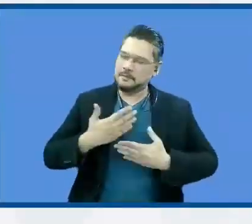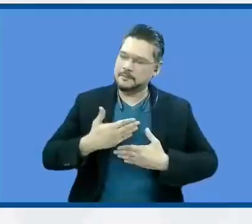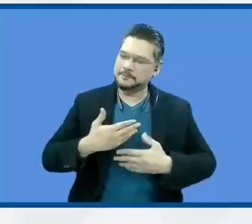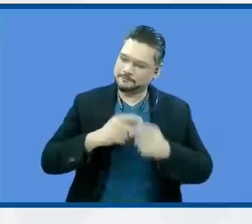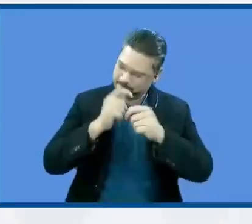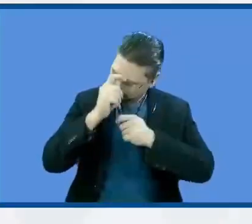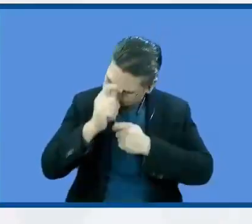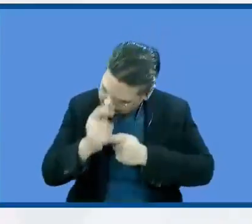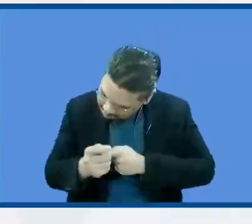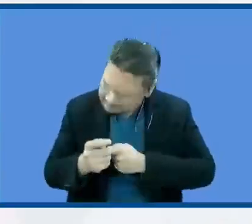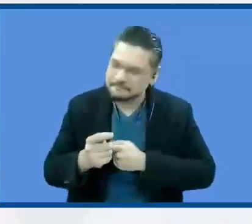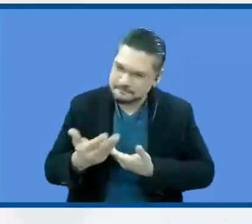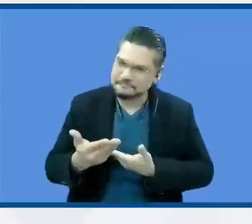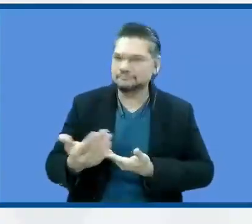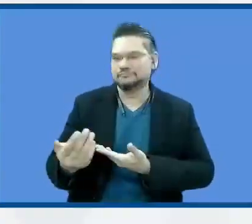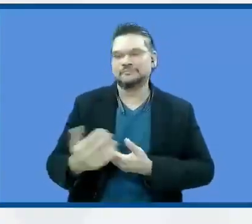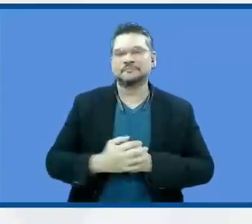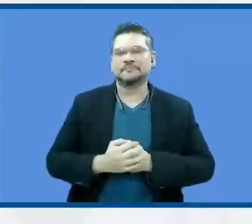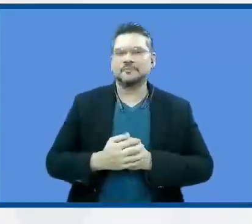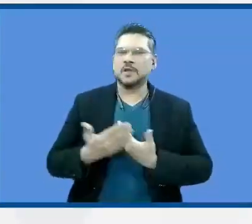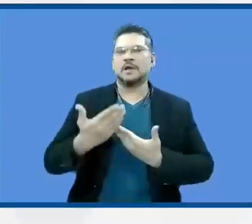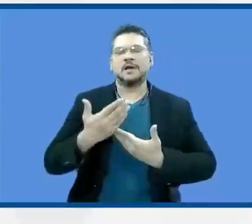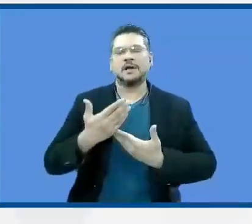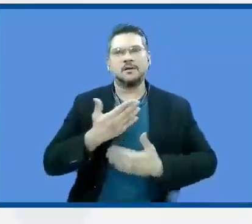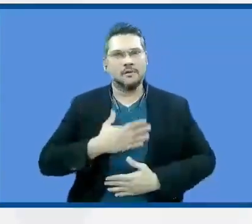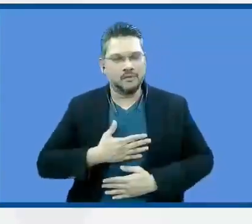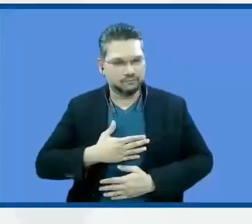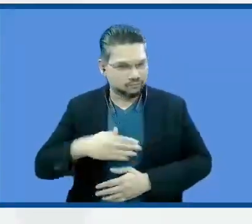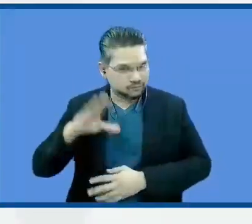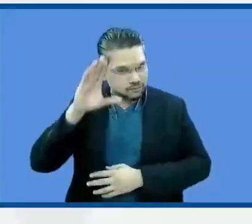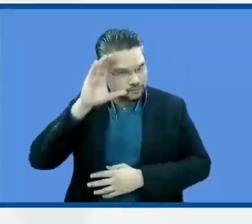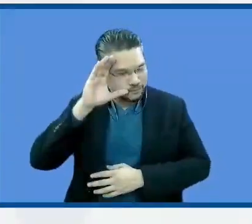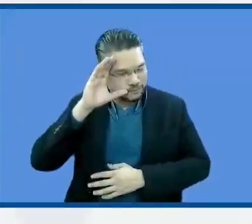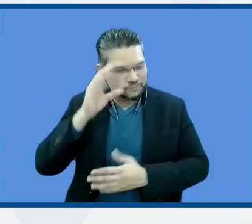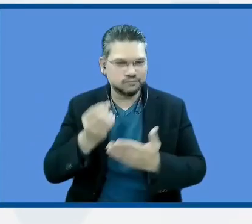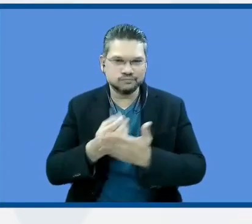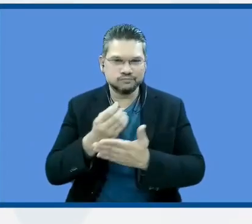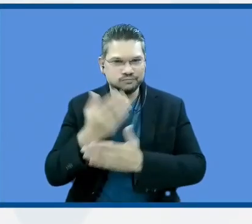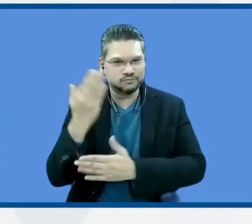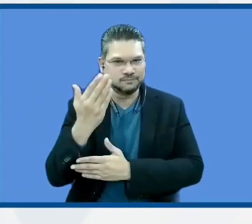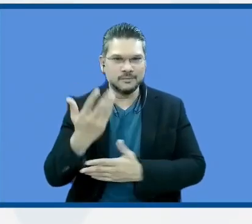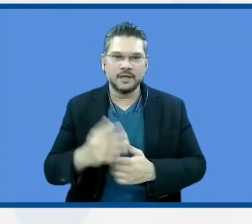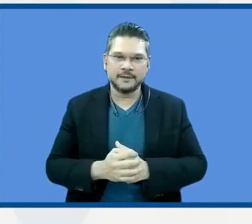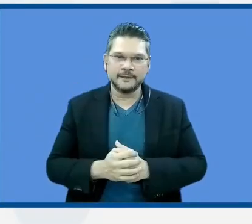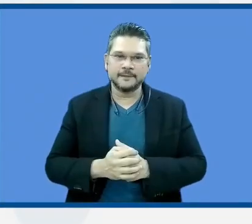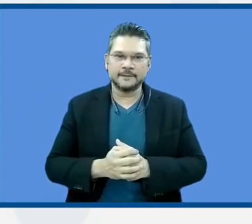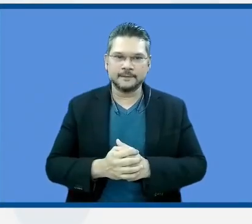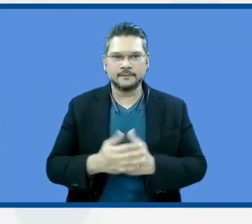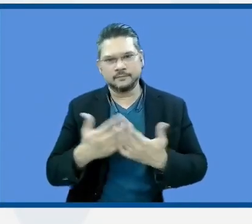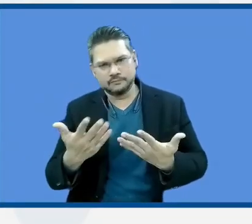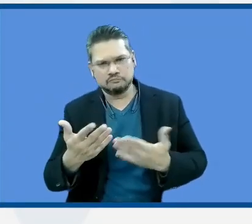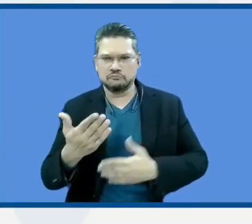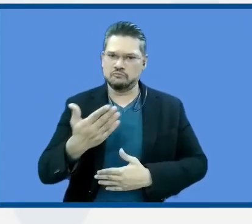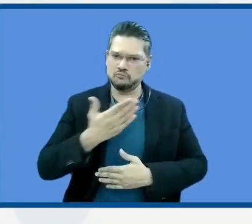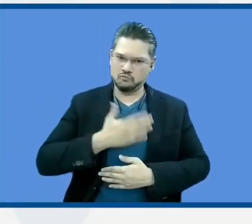to hear from you and your thoughts on this matter. Please feel free to use the microphone if you wish, or if you wish the